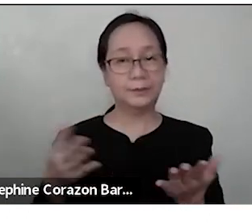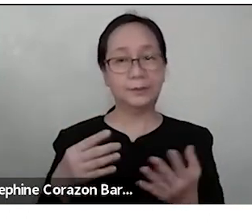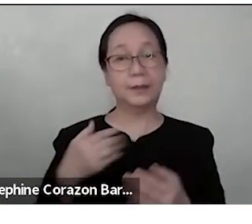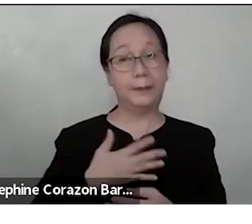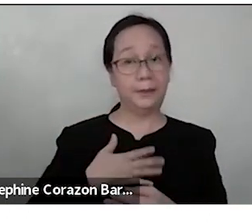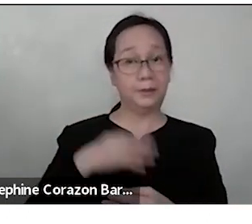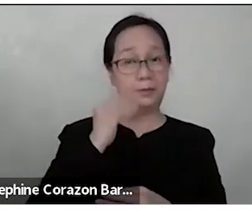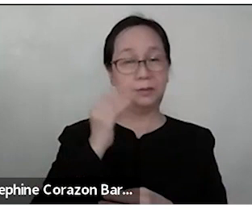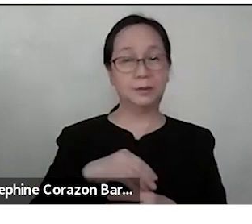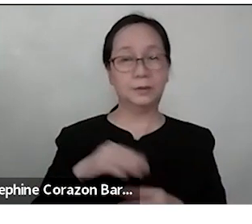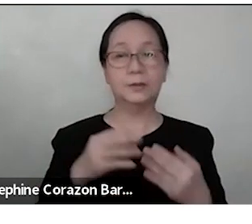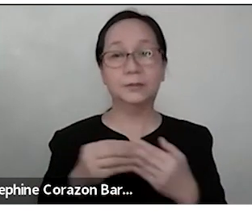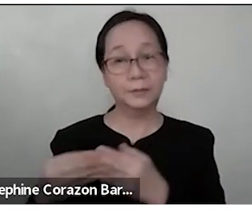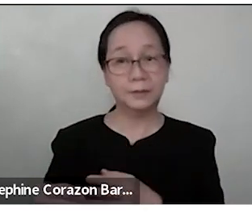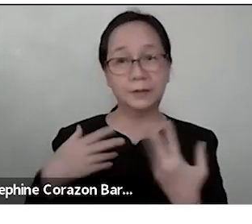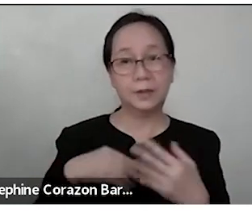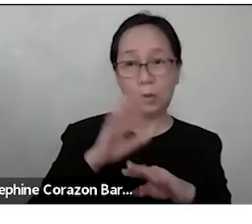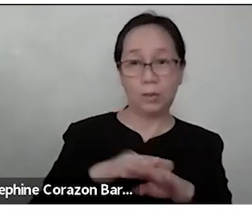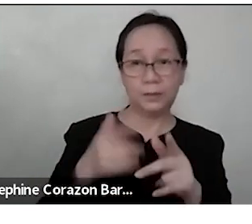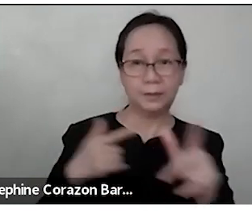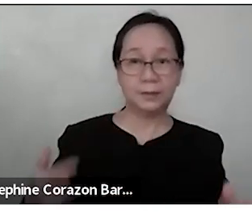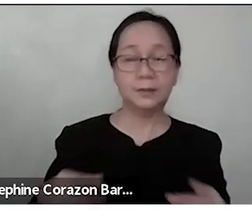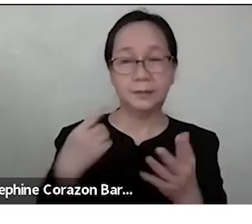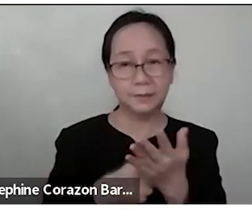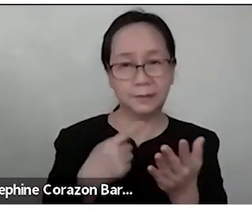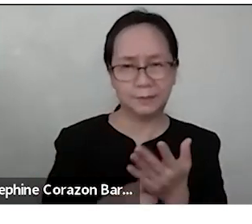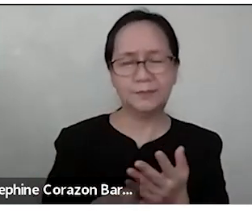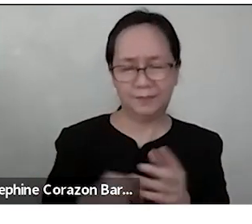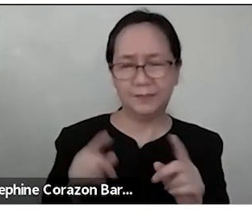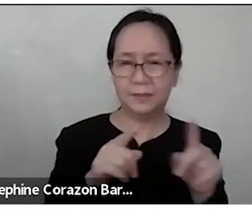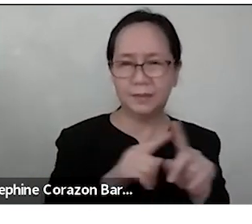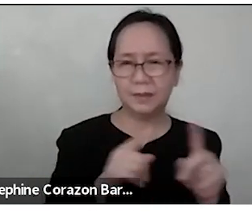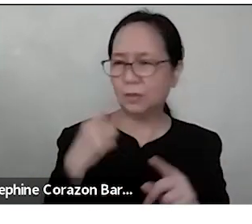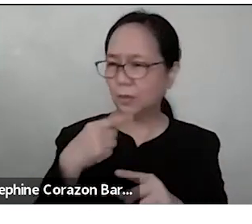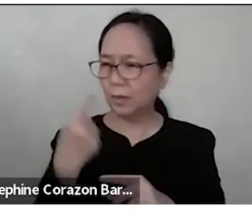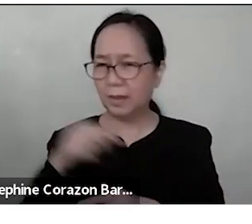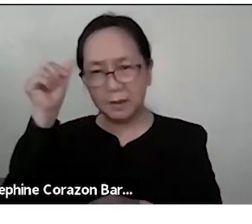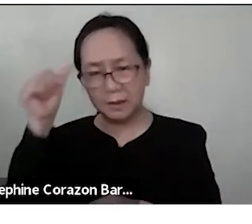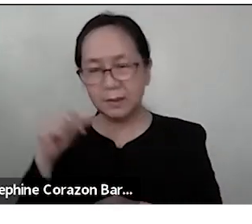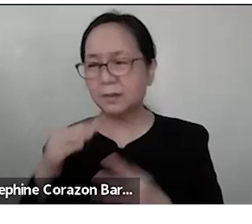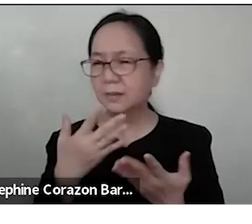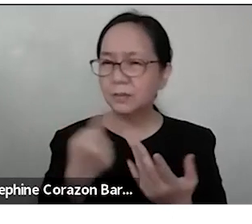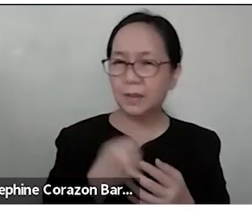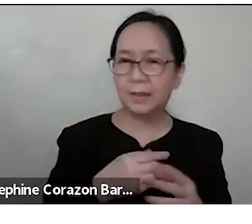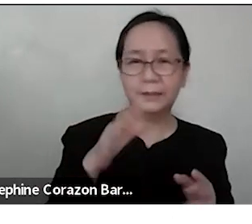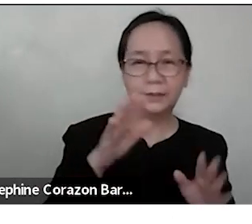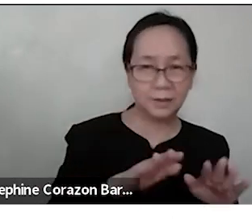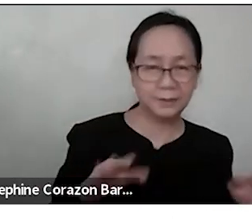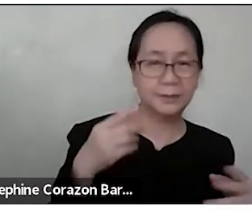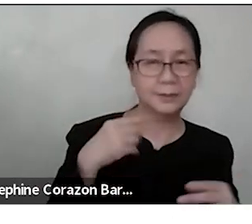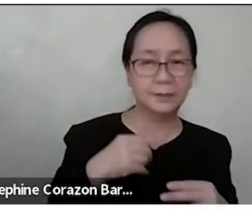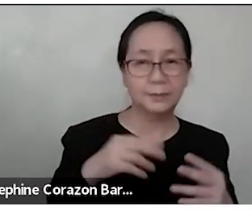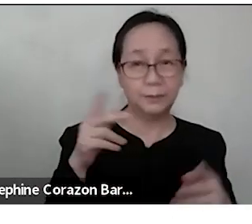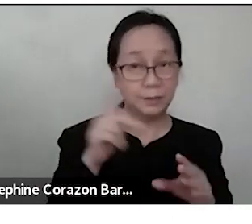in facilitating an online discussion, it can be difficult to differentiate who are the adult mentors or the child delegates,